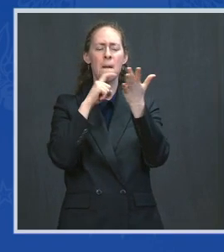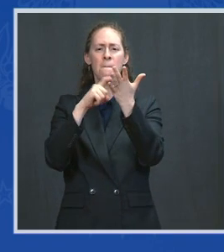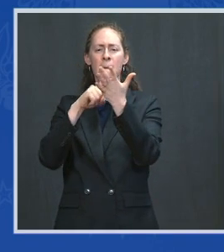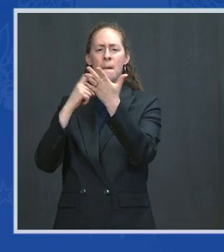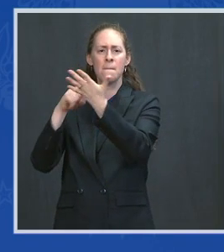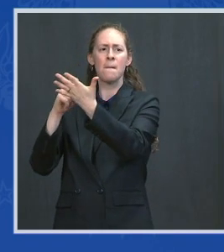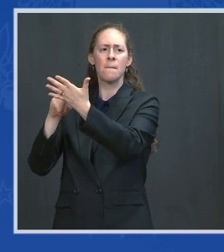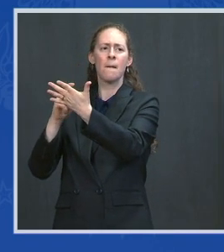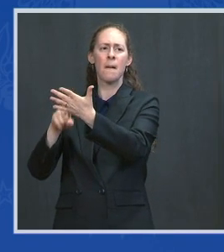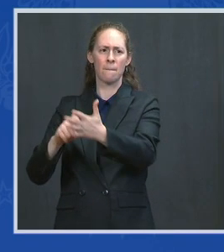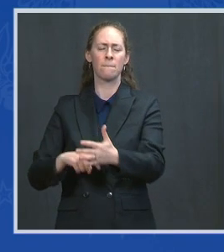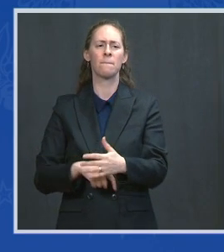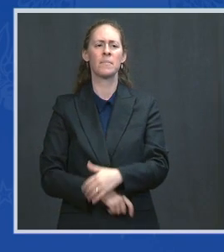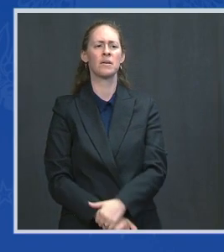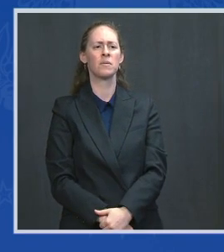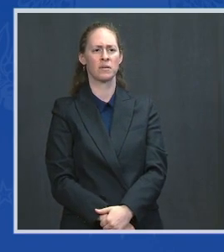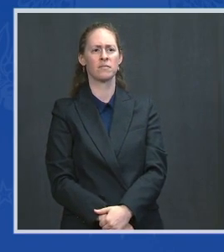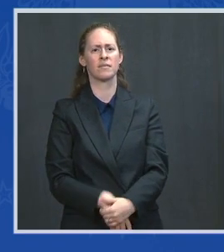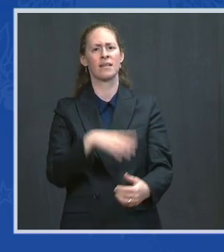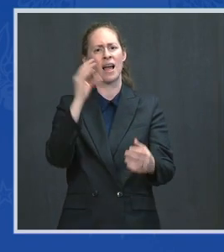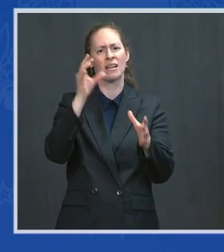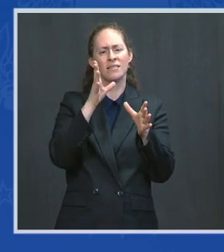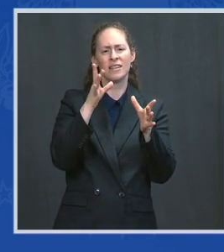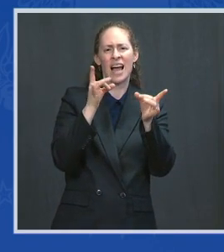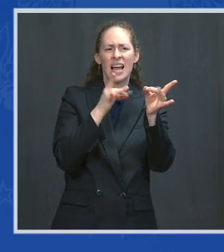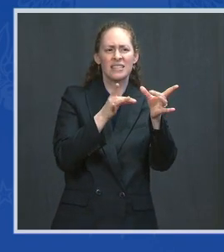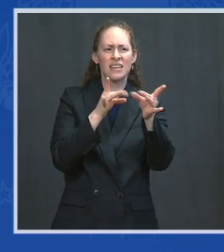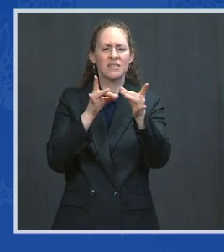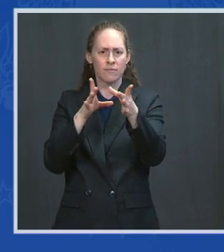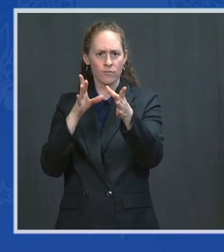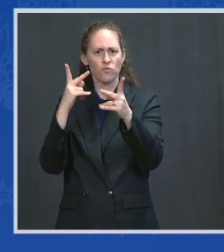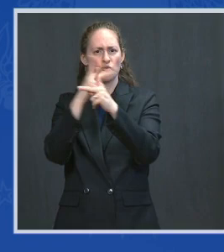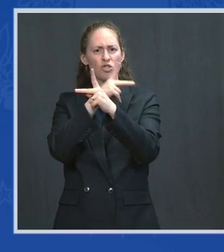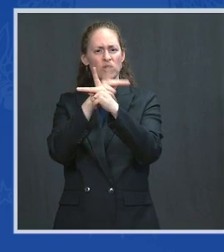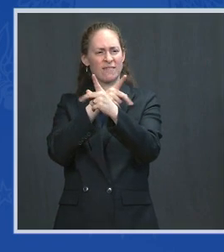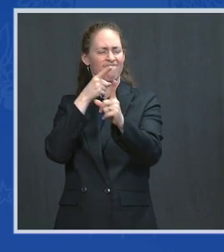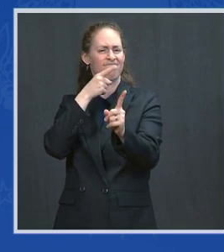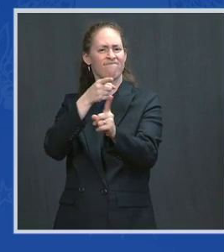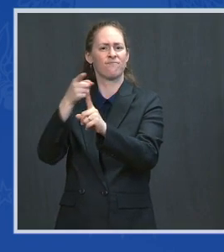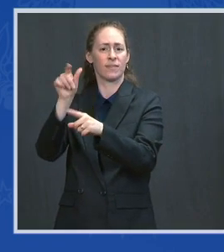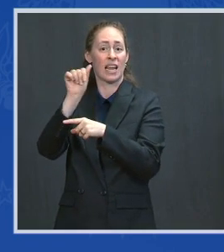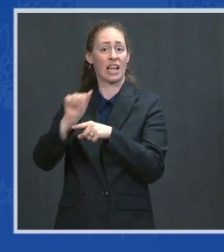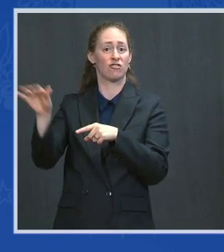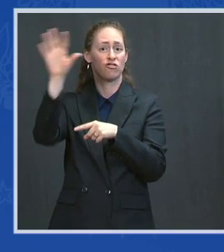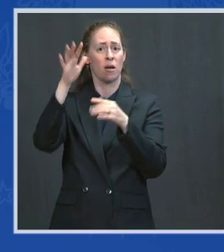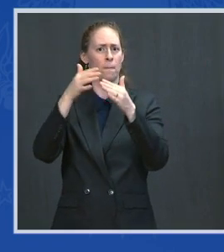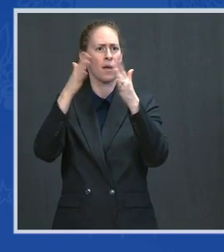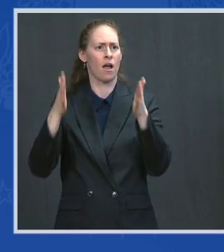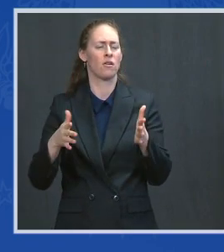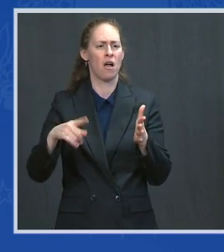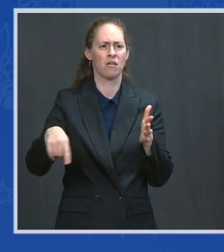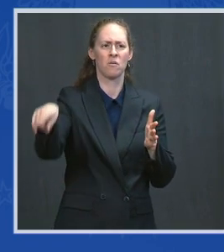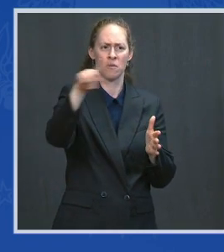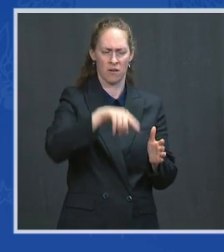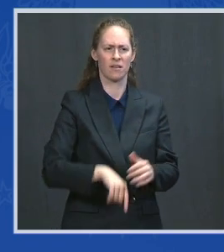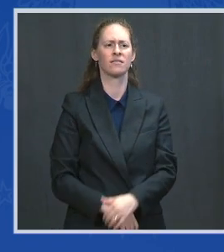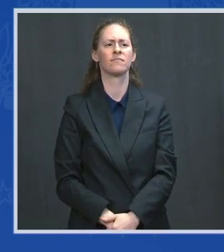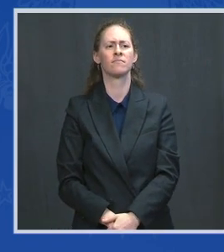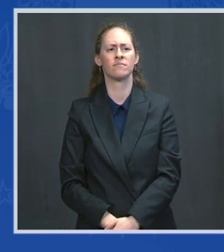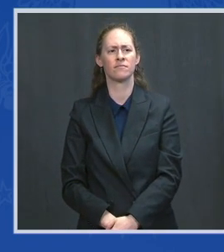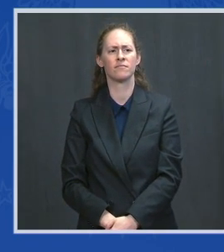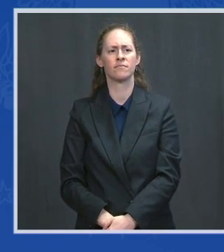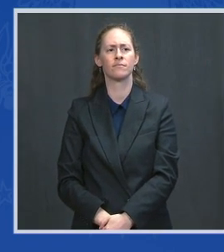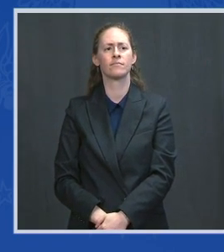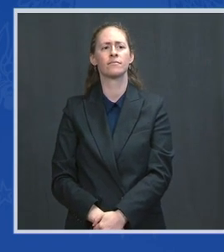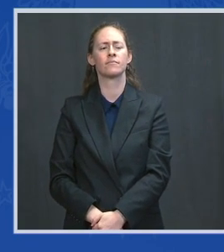Gut-wrenching attacks on some of the most vulnerable people in our nation, the elderly, low-wage workers, women, brutally attacked simply by walking